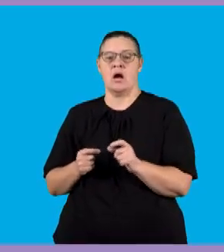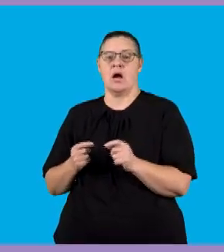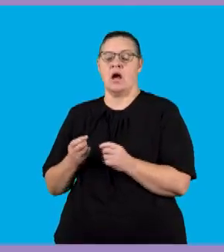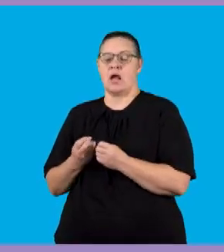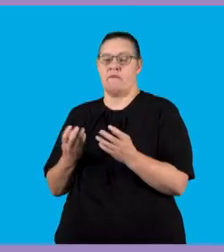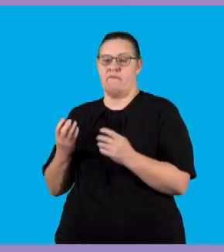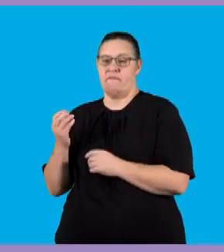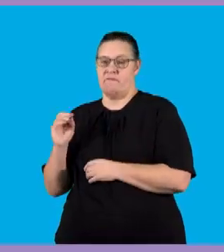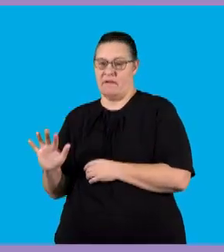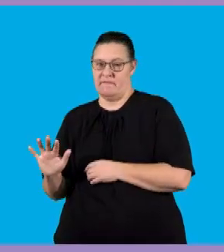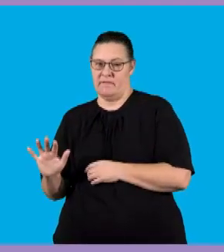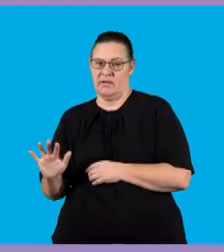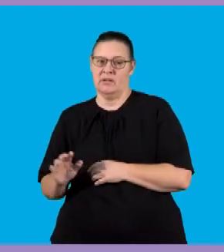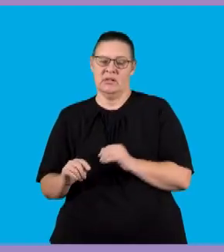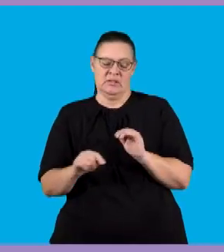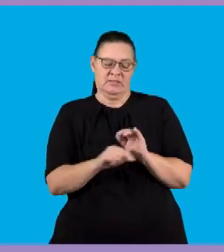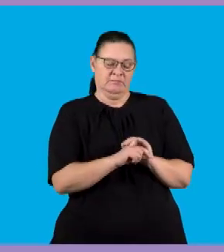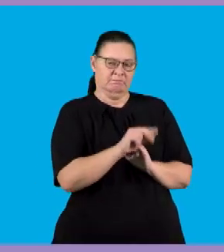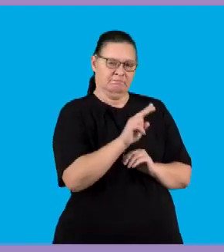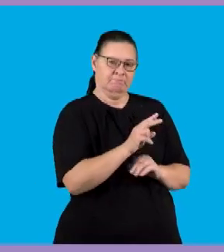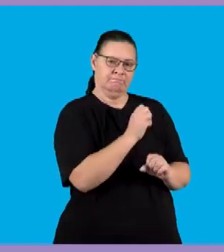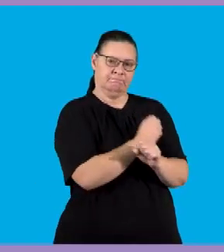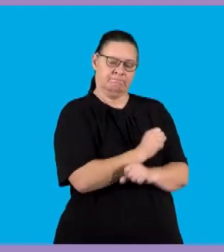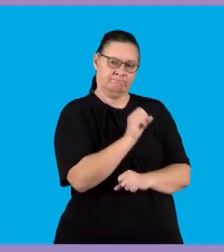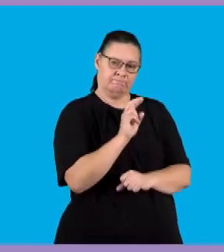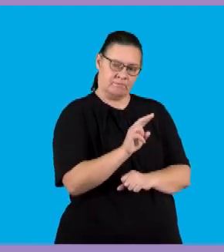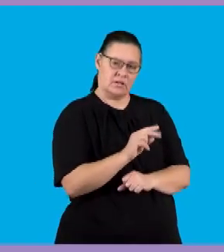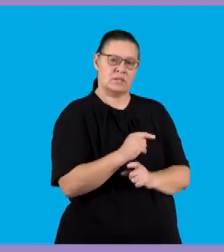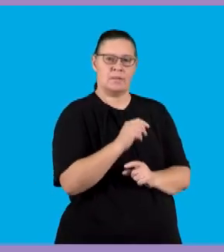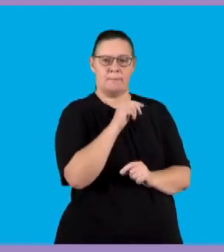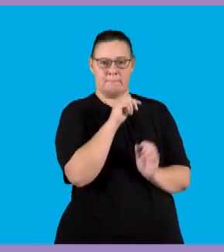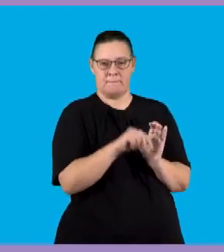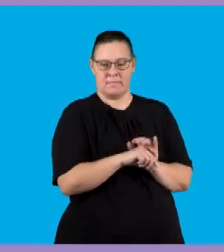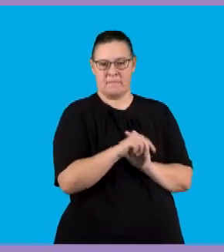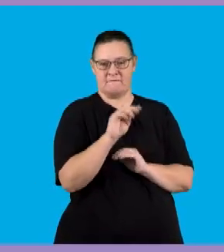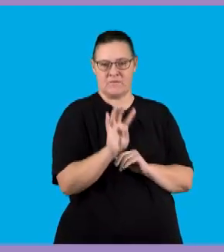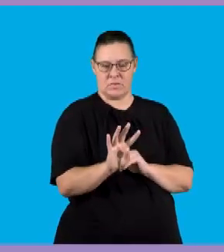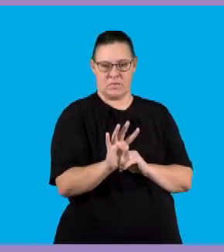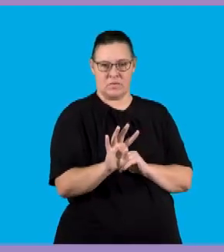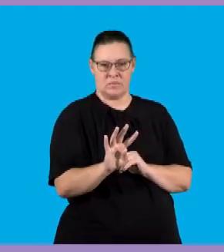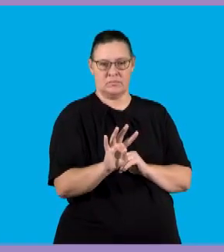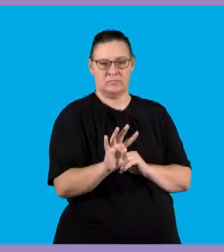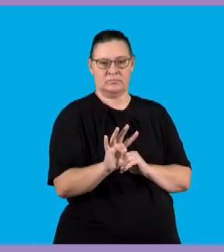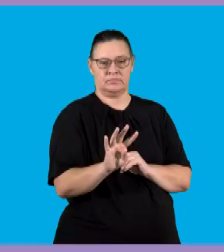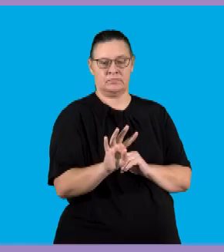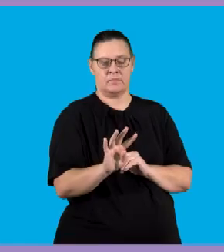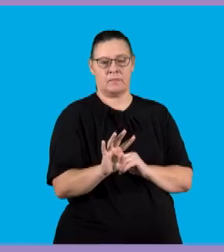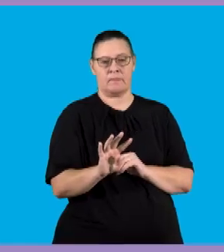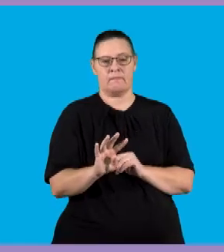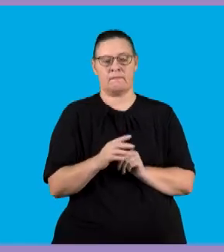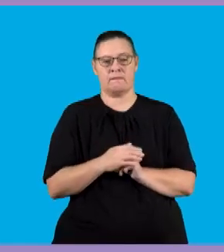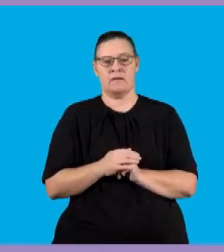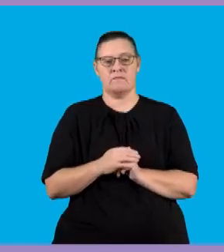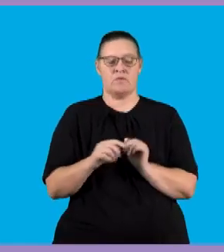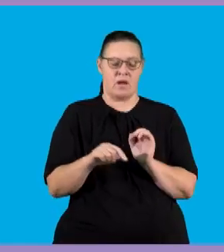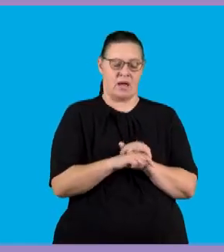second term is 5. So when we say negative 2 multiplied by 2, that is a negative